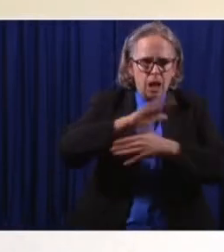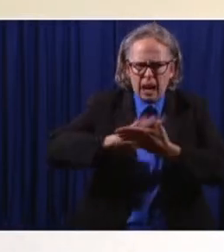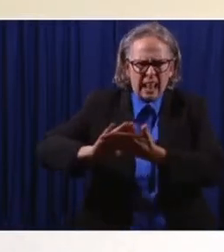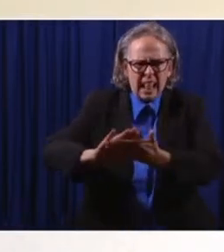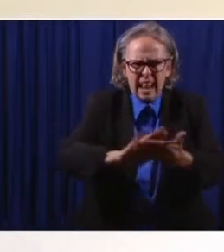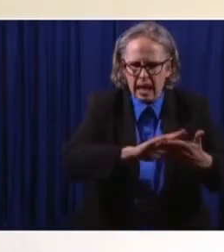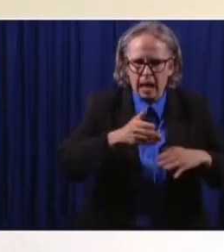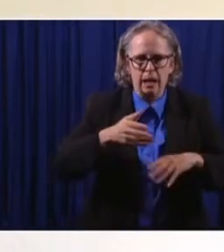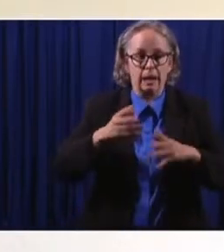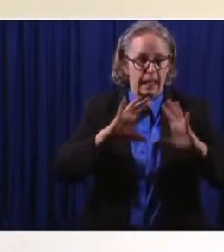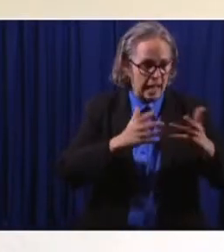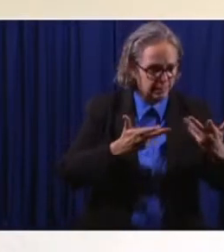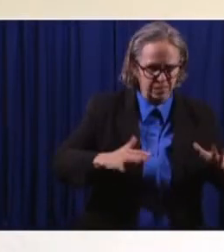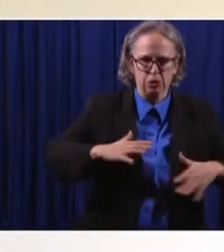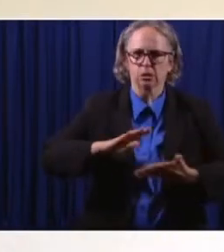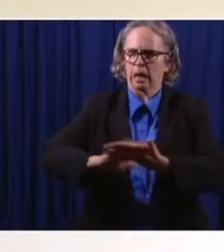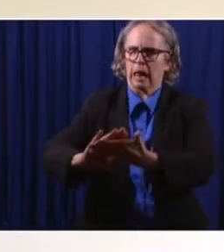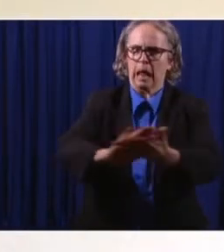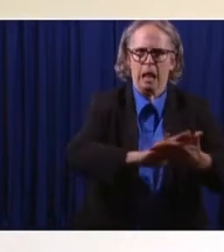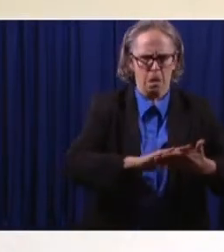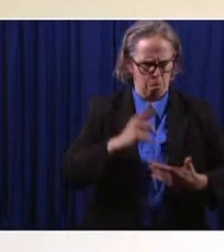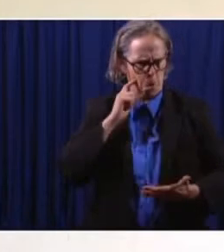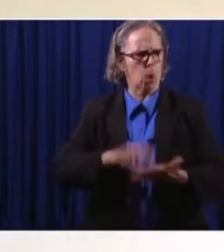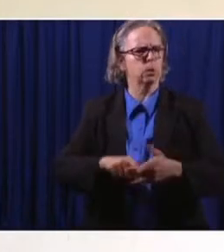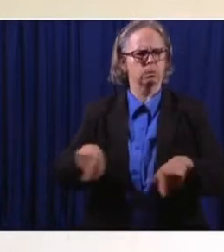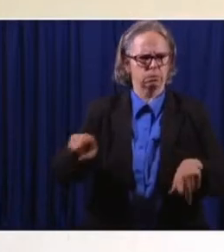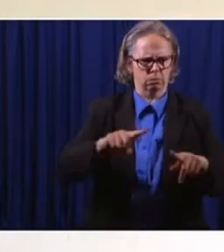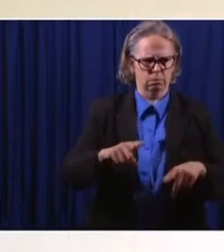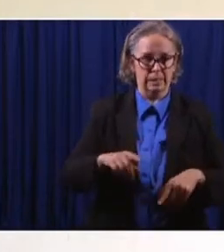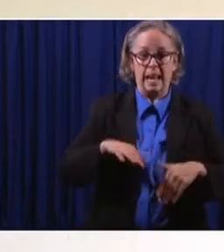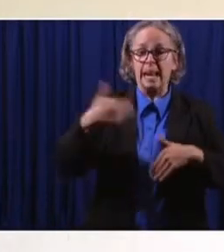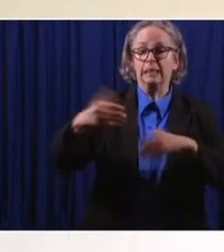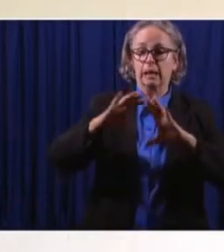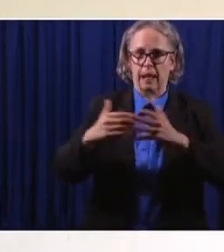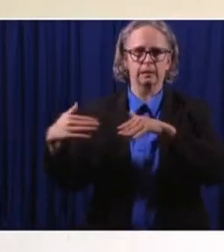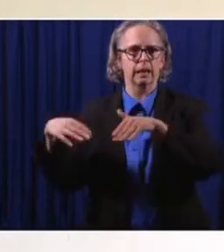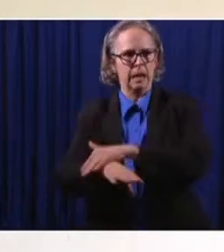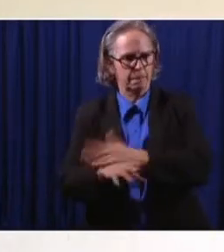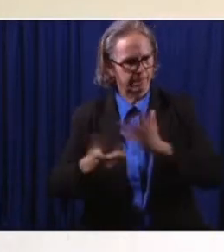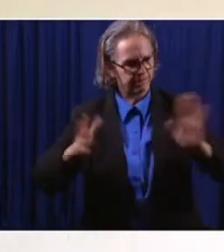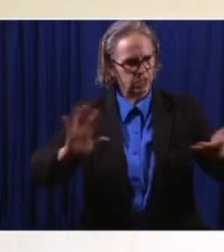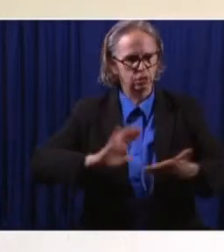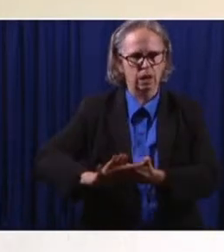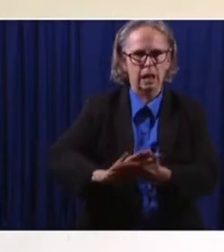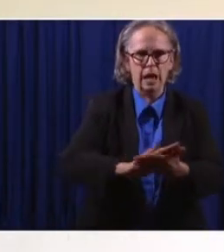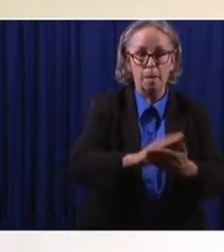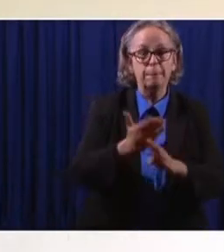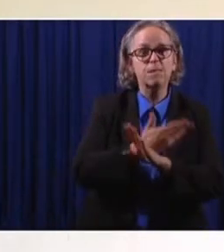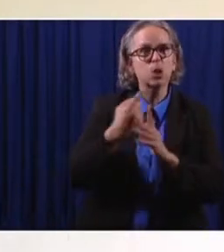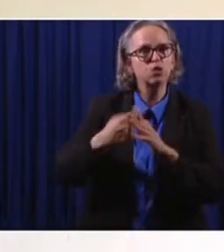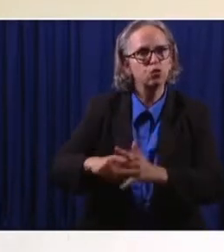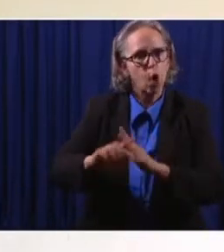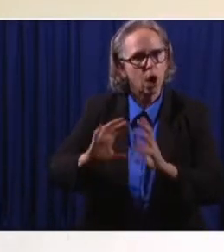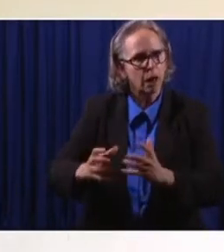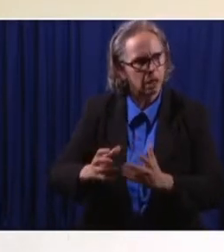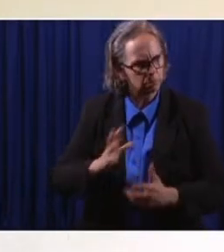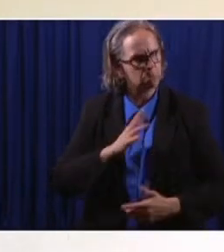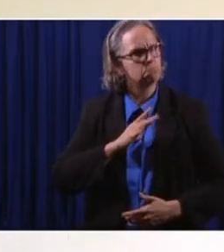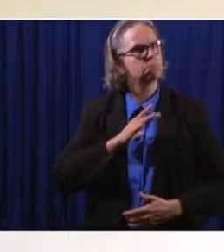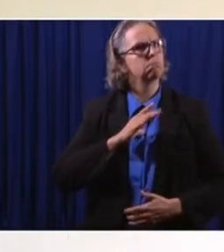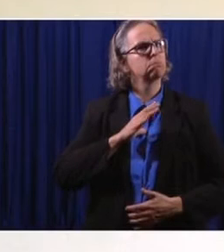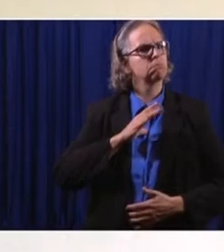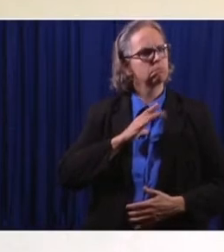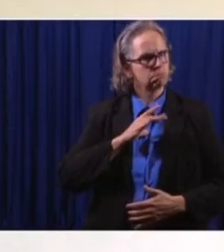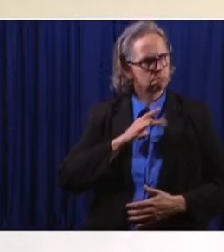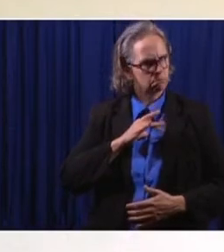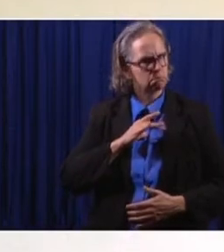class, and then when the next course comes in, they will wipe the desk down again to ensure that it was cleaned properly. And so we're taking all the